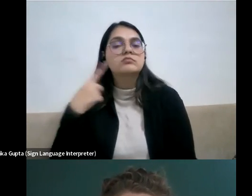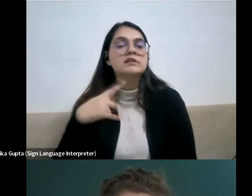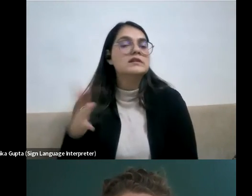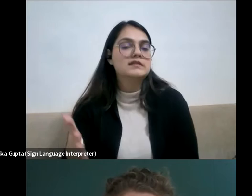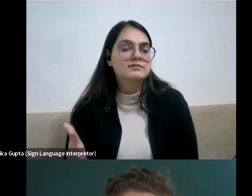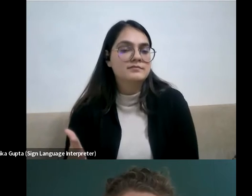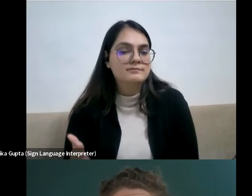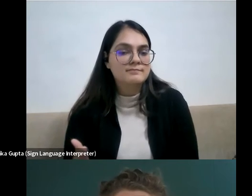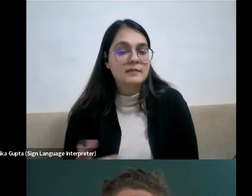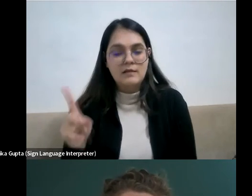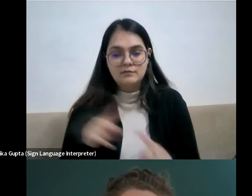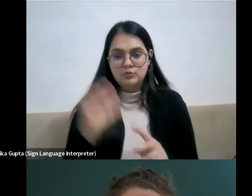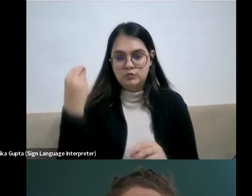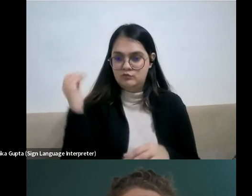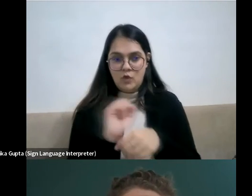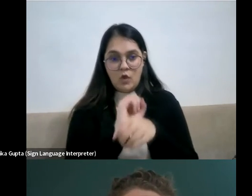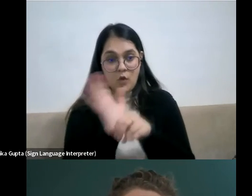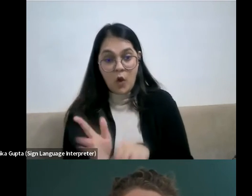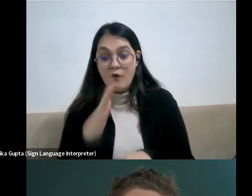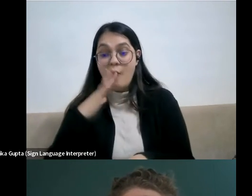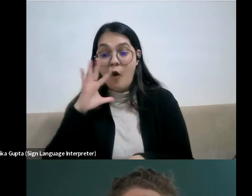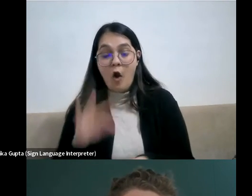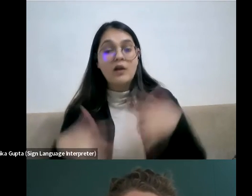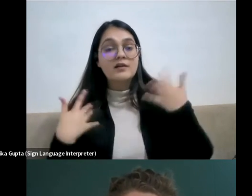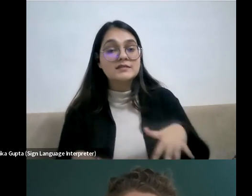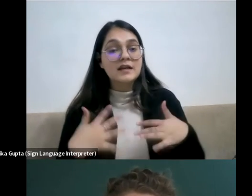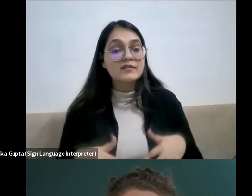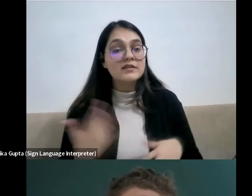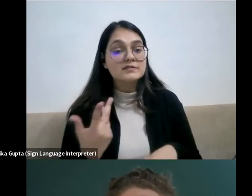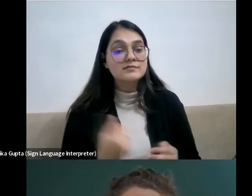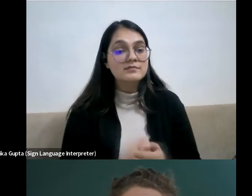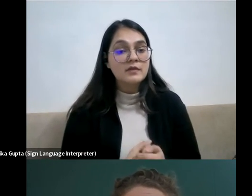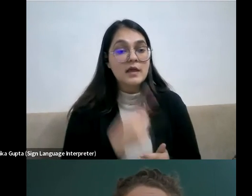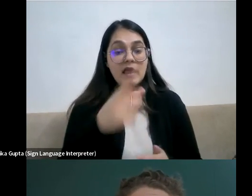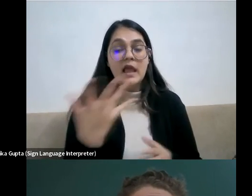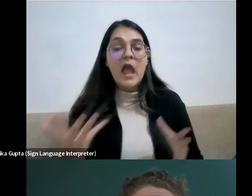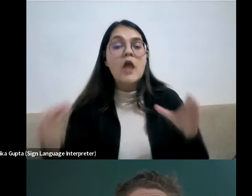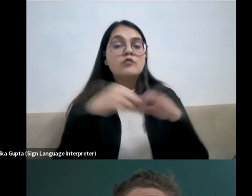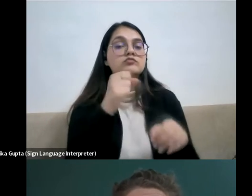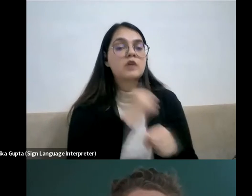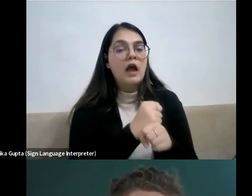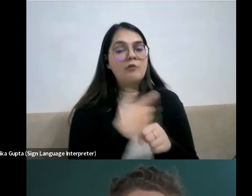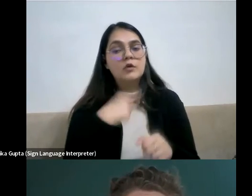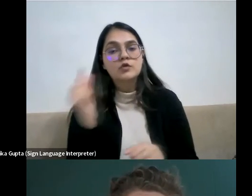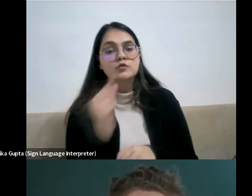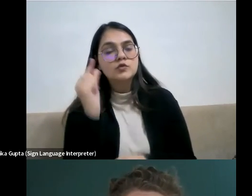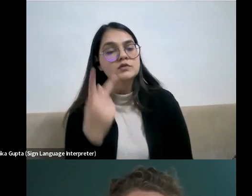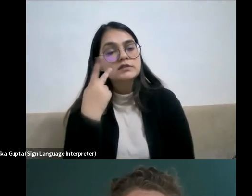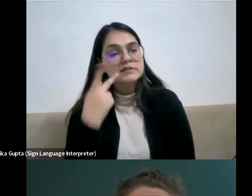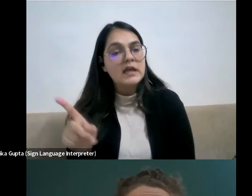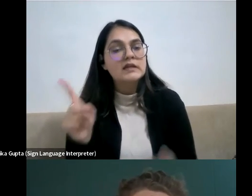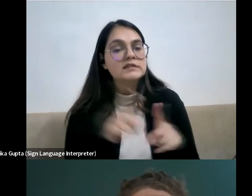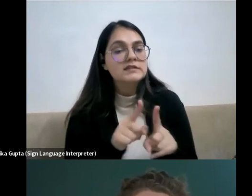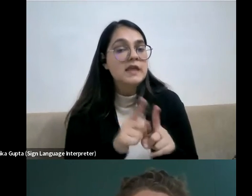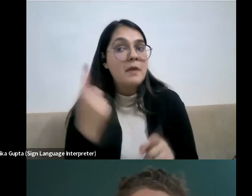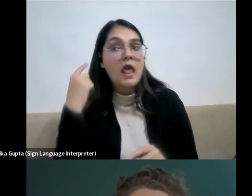during COVID the real risk of the principle of inclusive governance being used to prefer some voices over